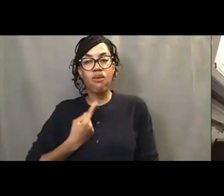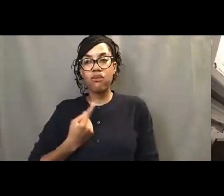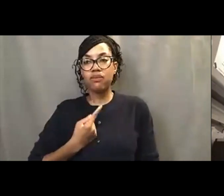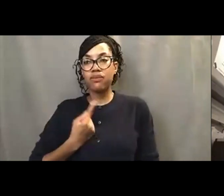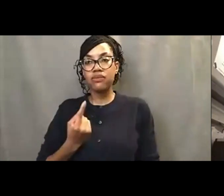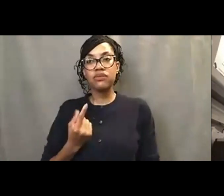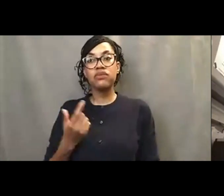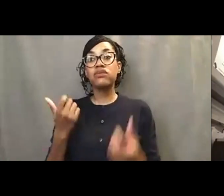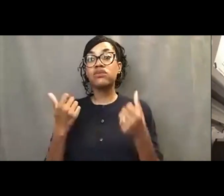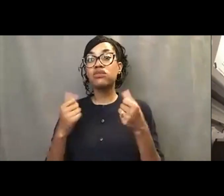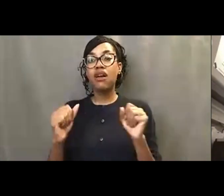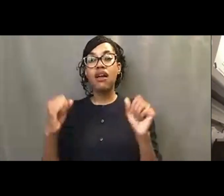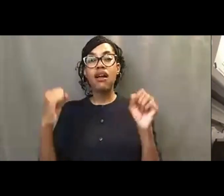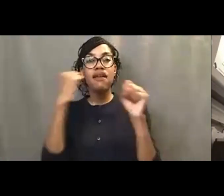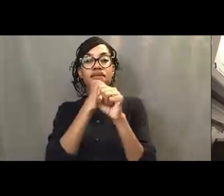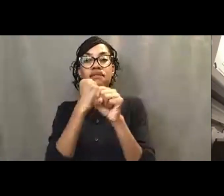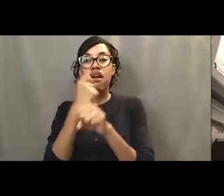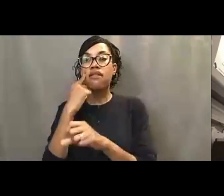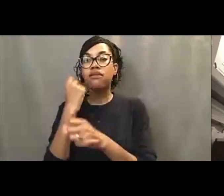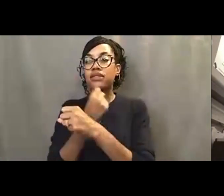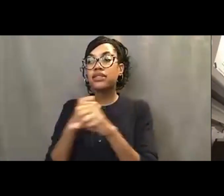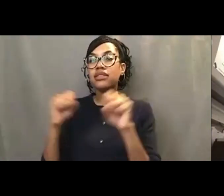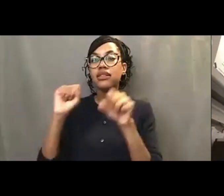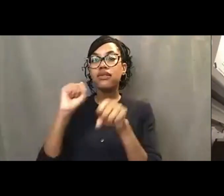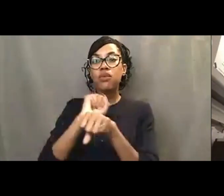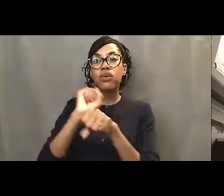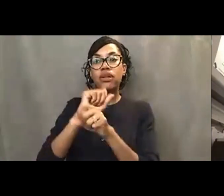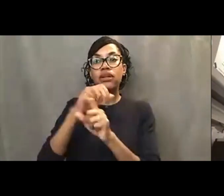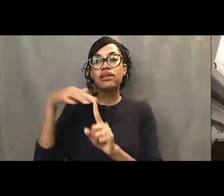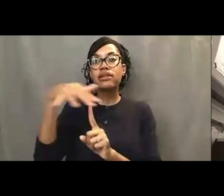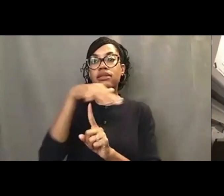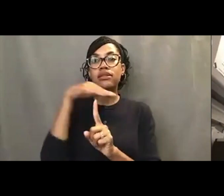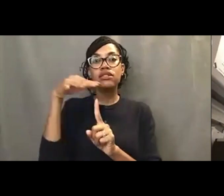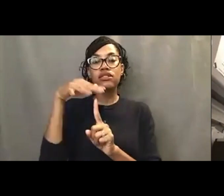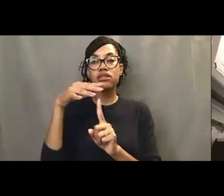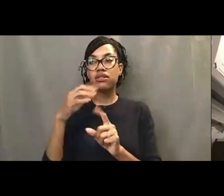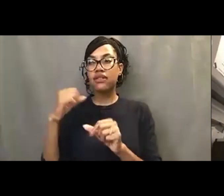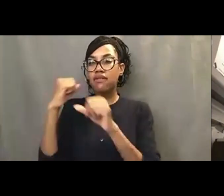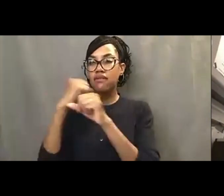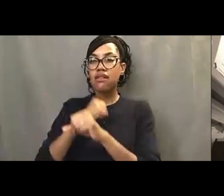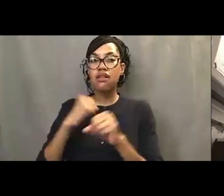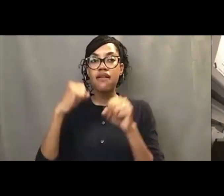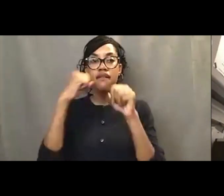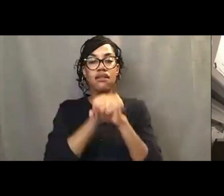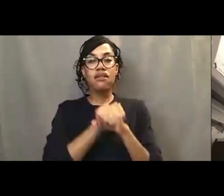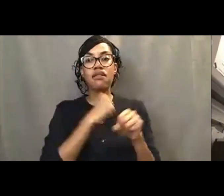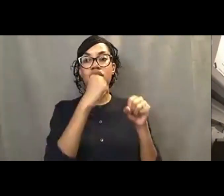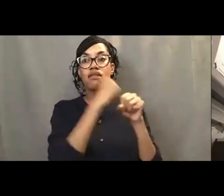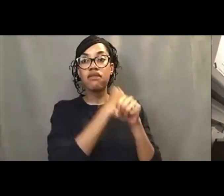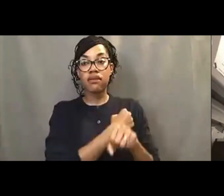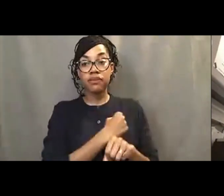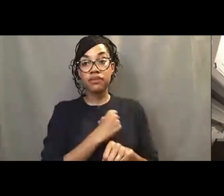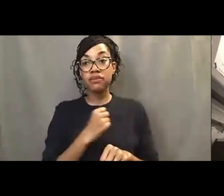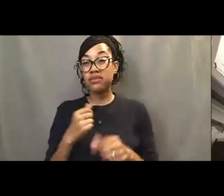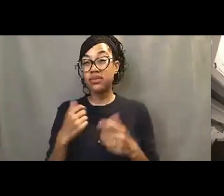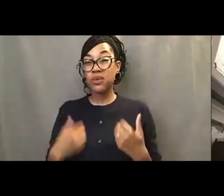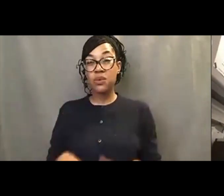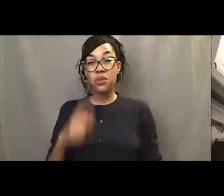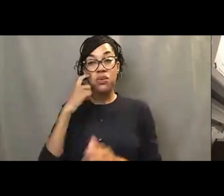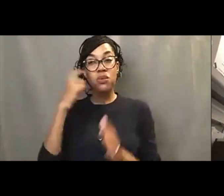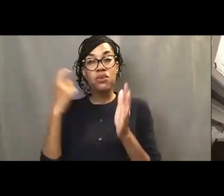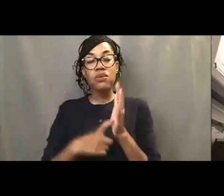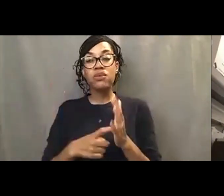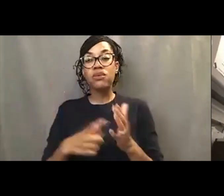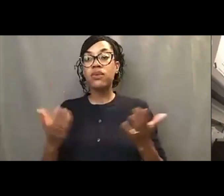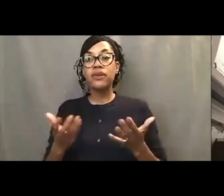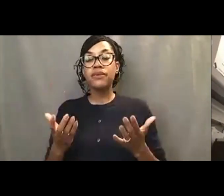fight for safe working conditions. And what we very quickly realized was that if we